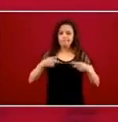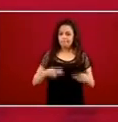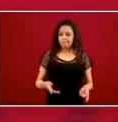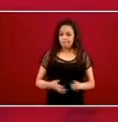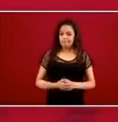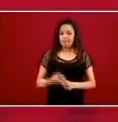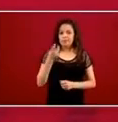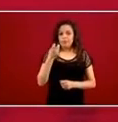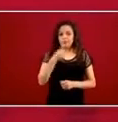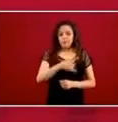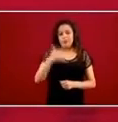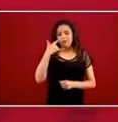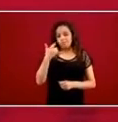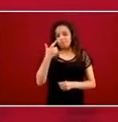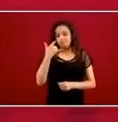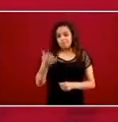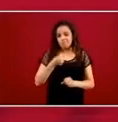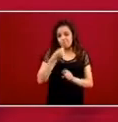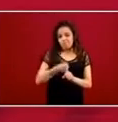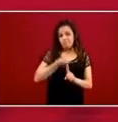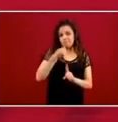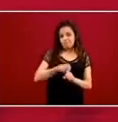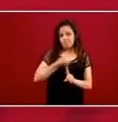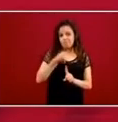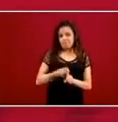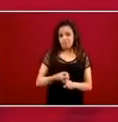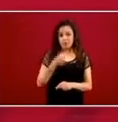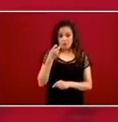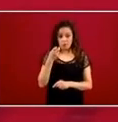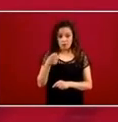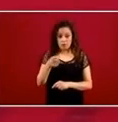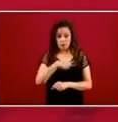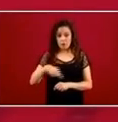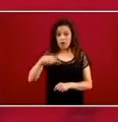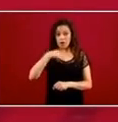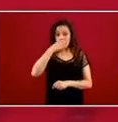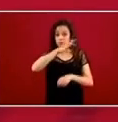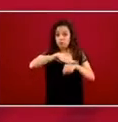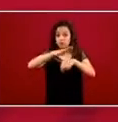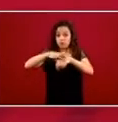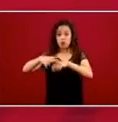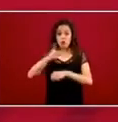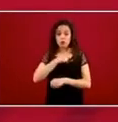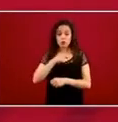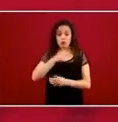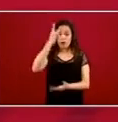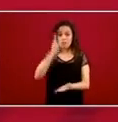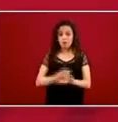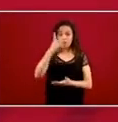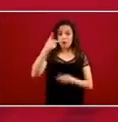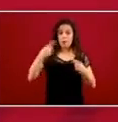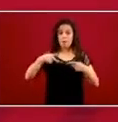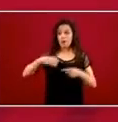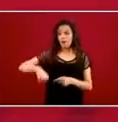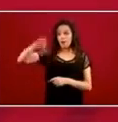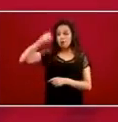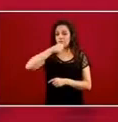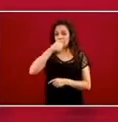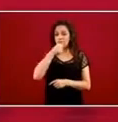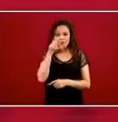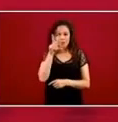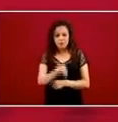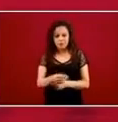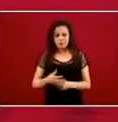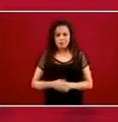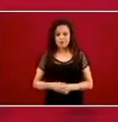and of course it's something that we have to be dealing with. So we have reiterated several times, our message is